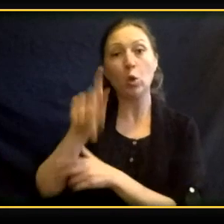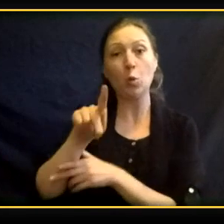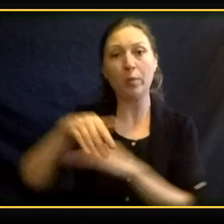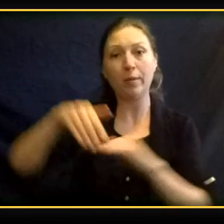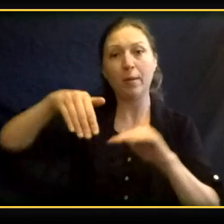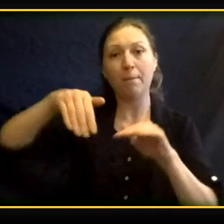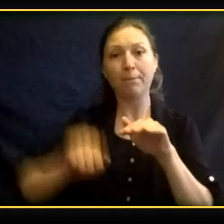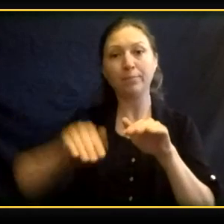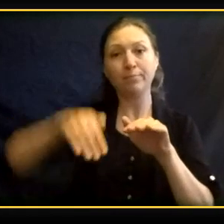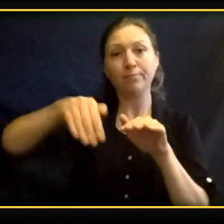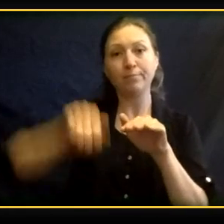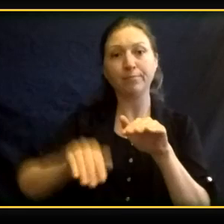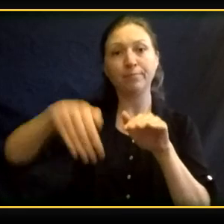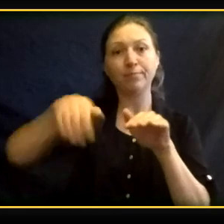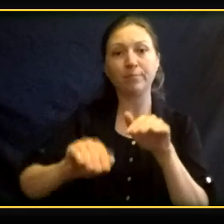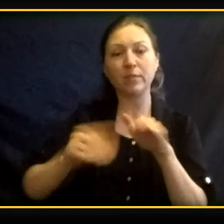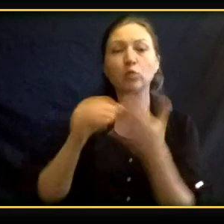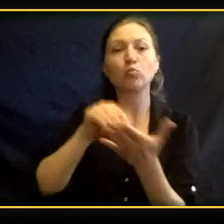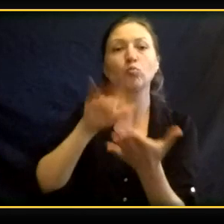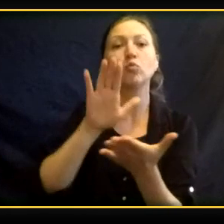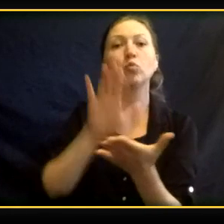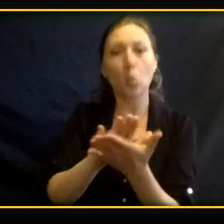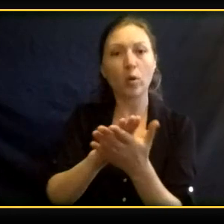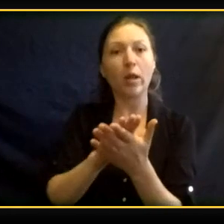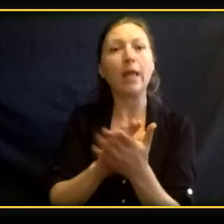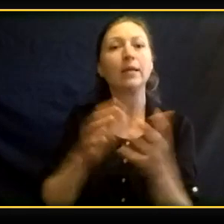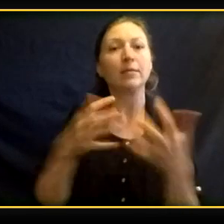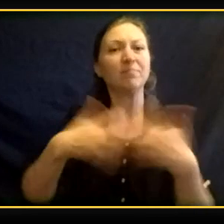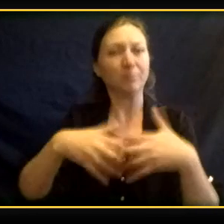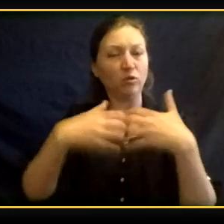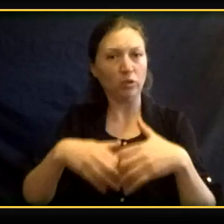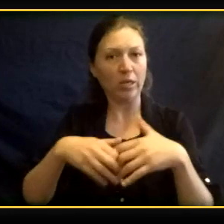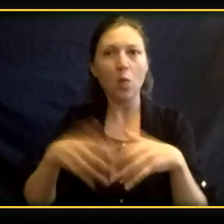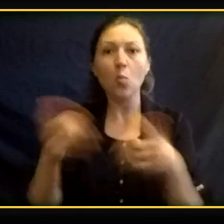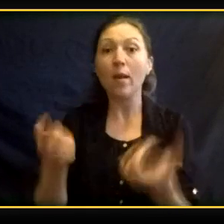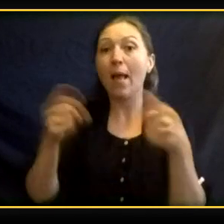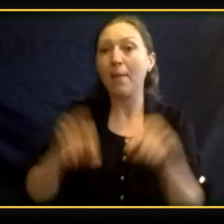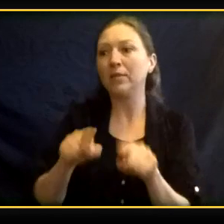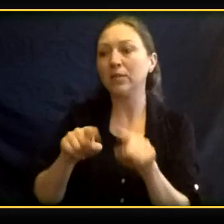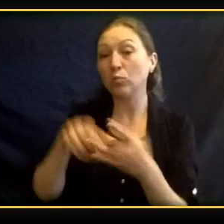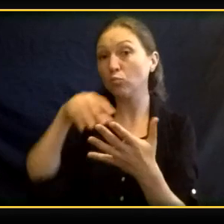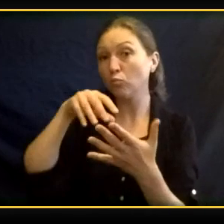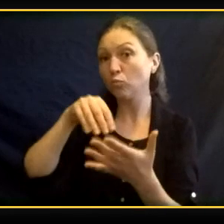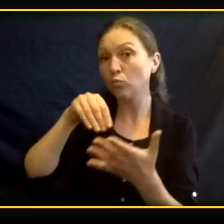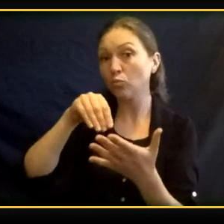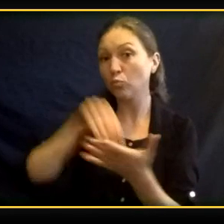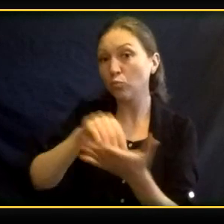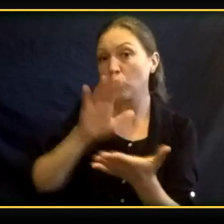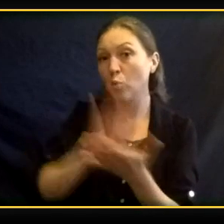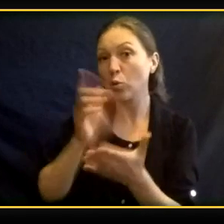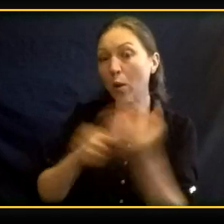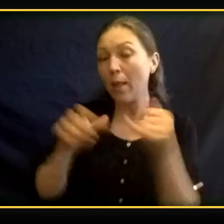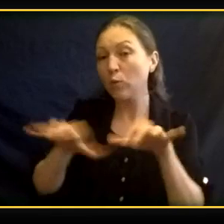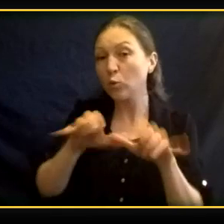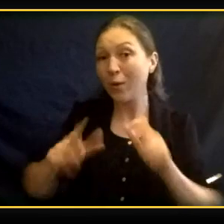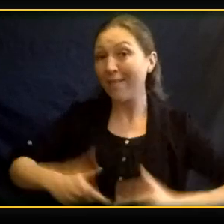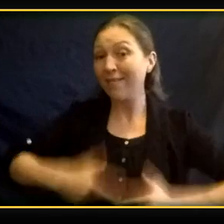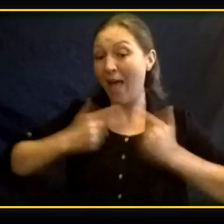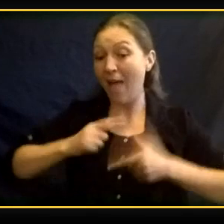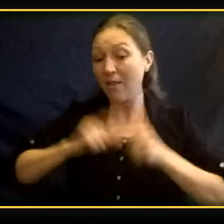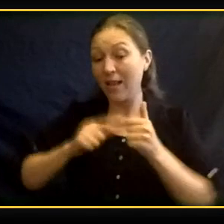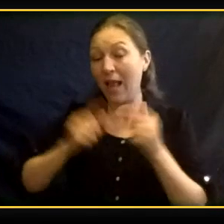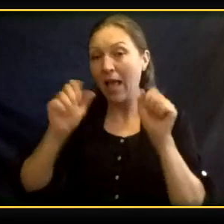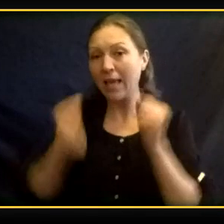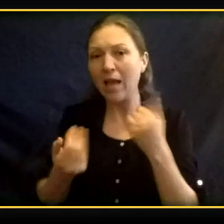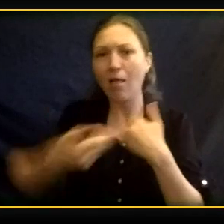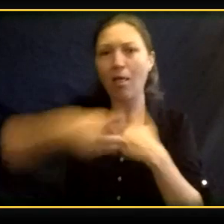sits with me in my wheelchair and records what I play live, so I can layer different takes of the violin on top of each other. So it'll